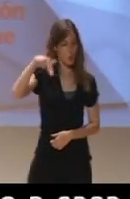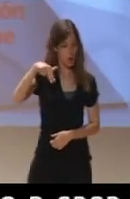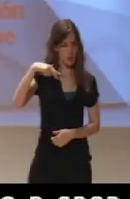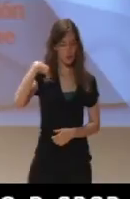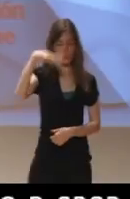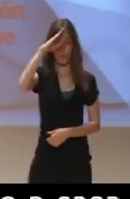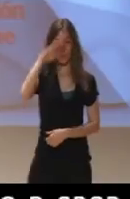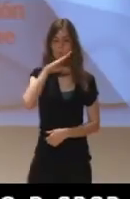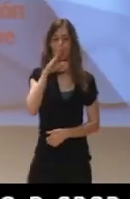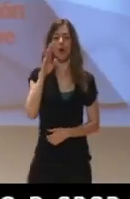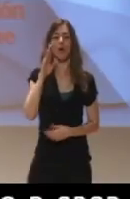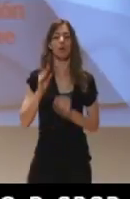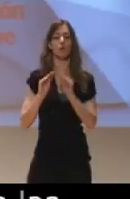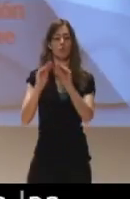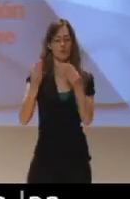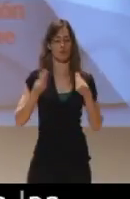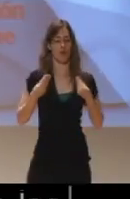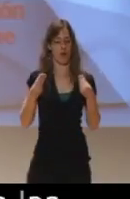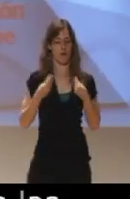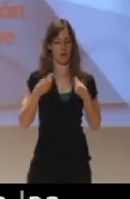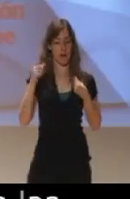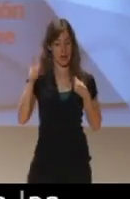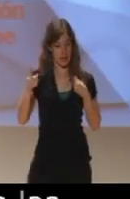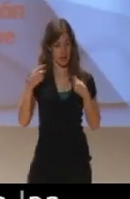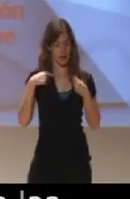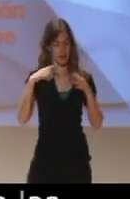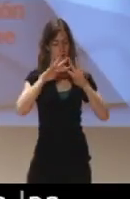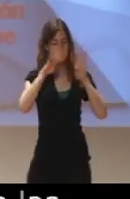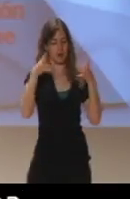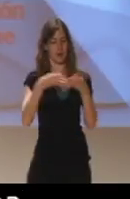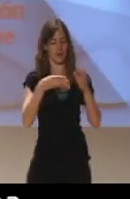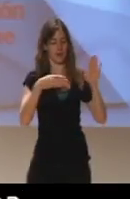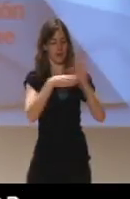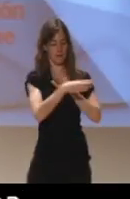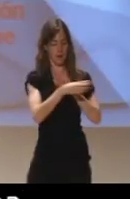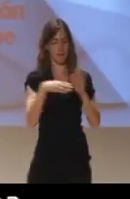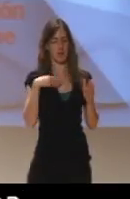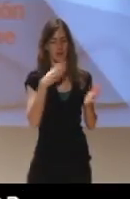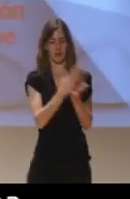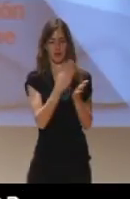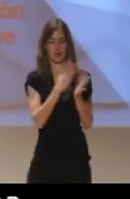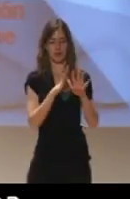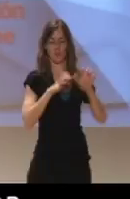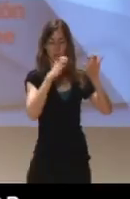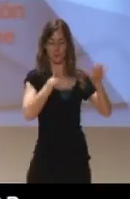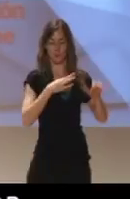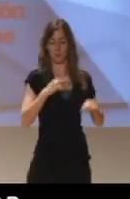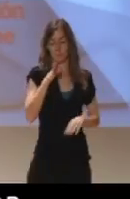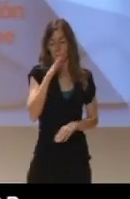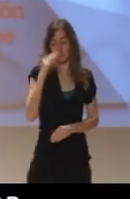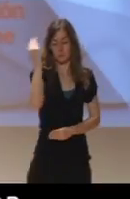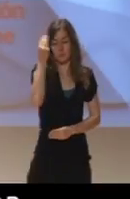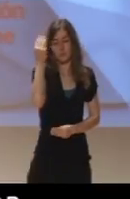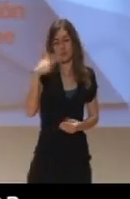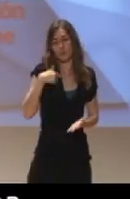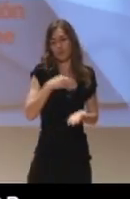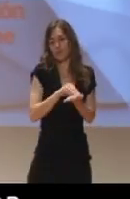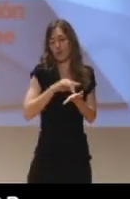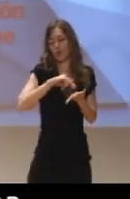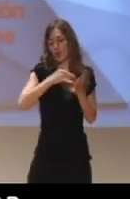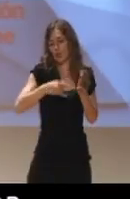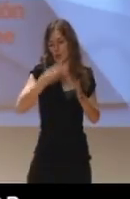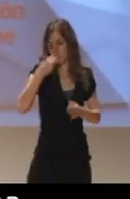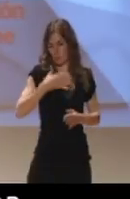his parents, and he would follow the lessons like that, and he thinking that it was a good technical solution. The other